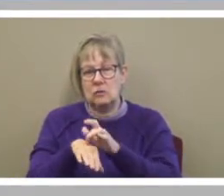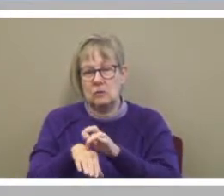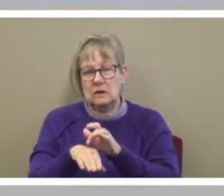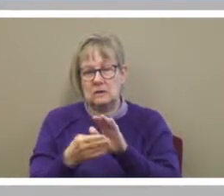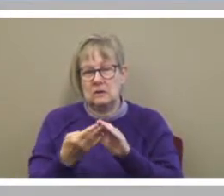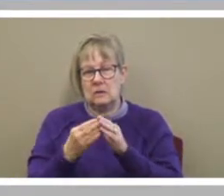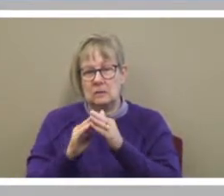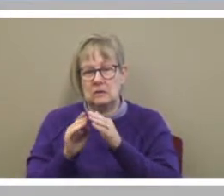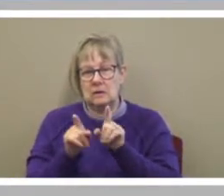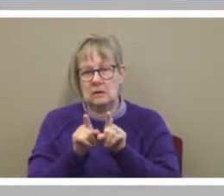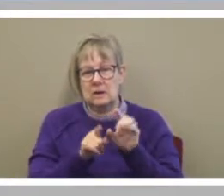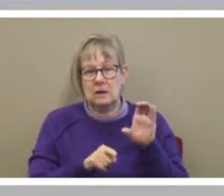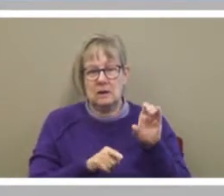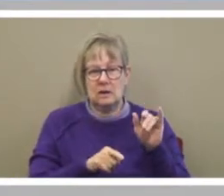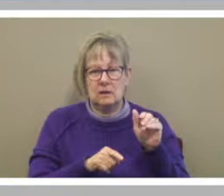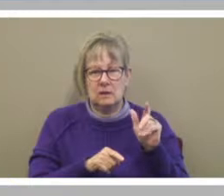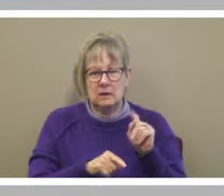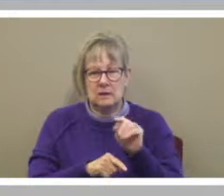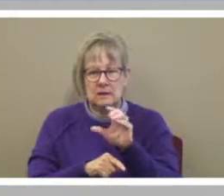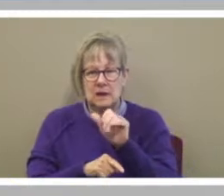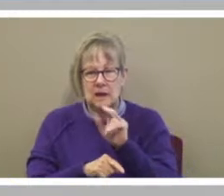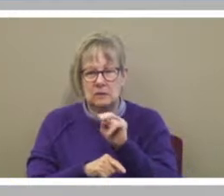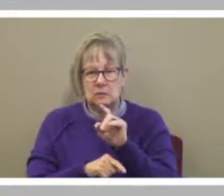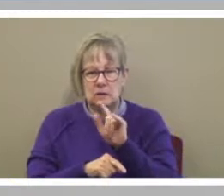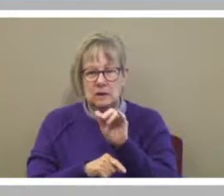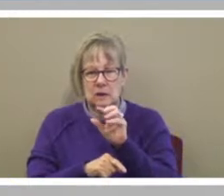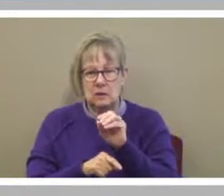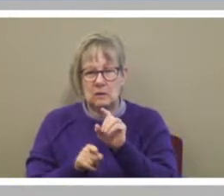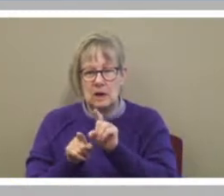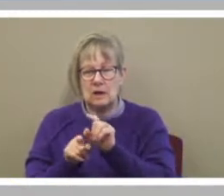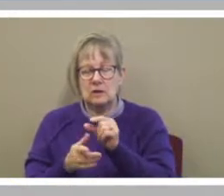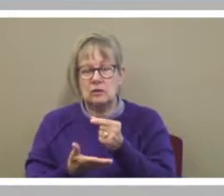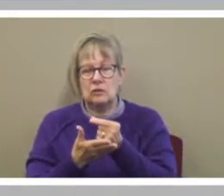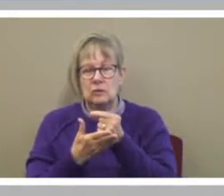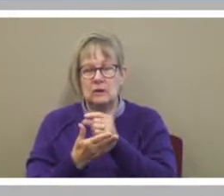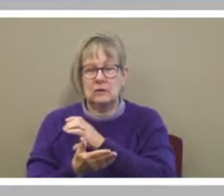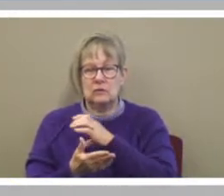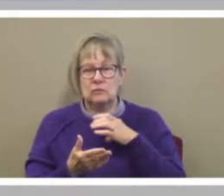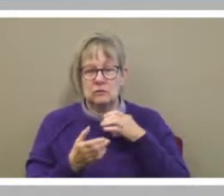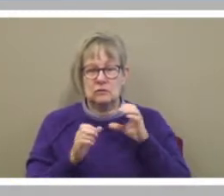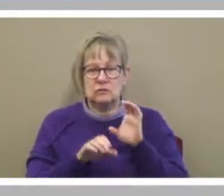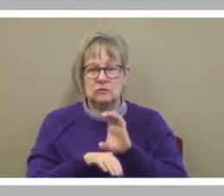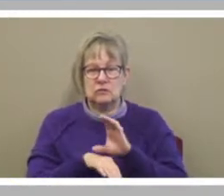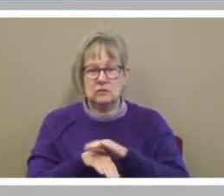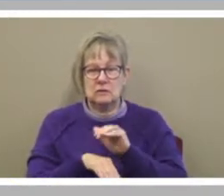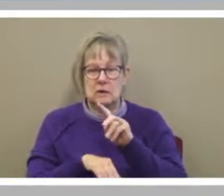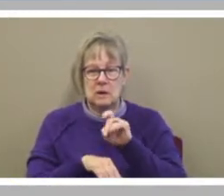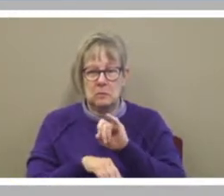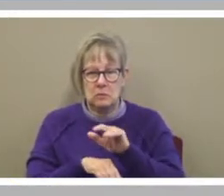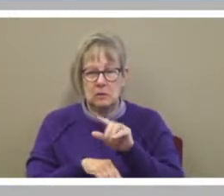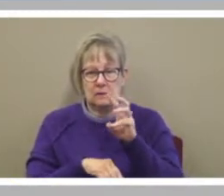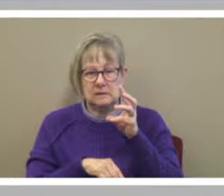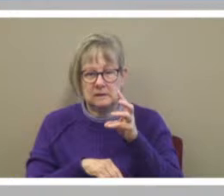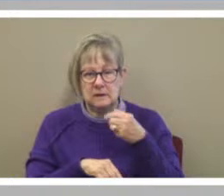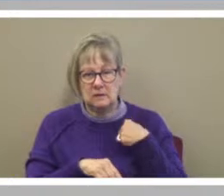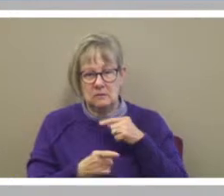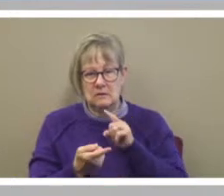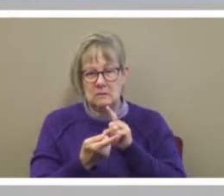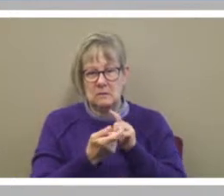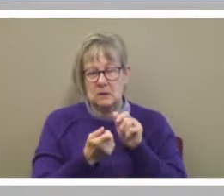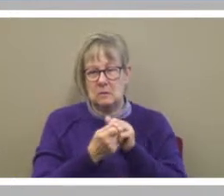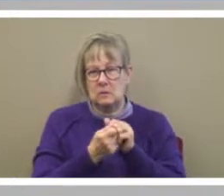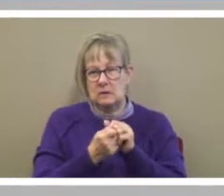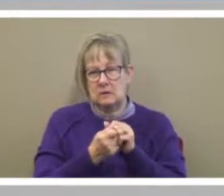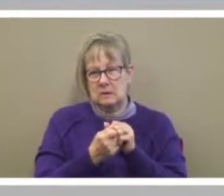been in Clint, Canutillo. We're gonna be at the Grace Christian Church Health Fair on April 6th. We've met with Promotoras as